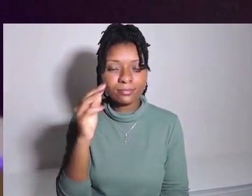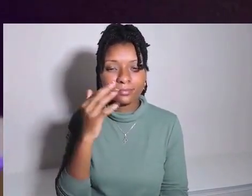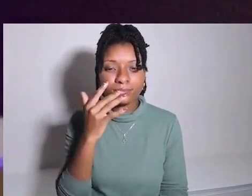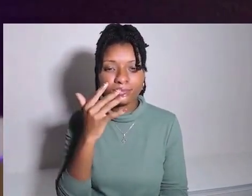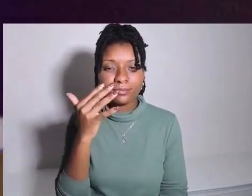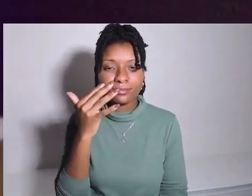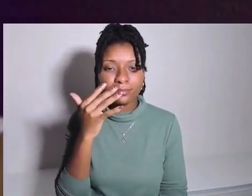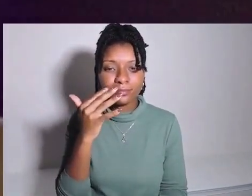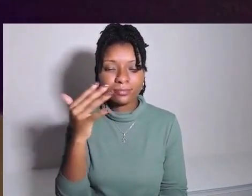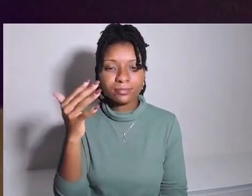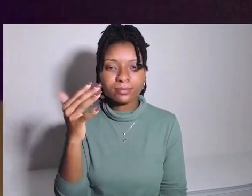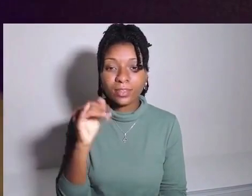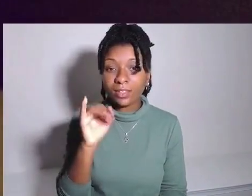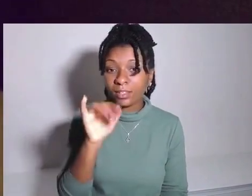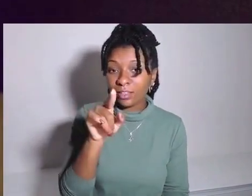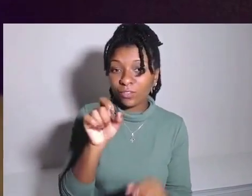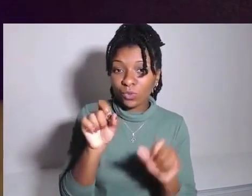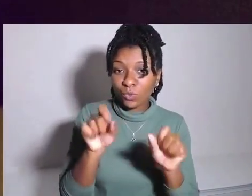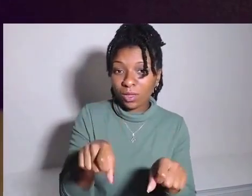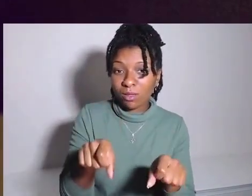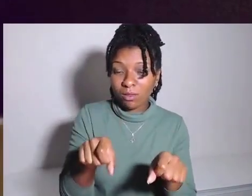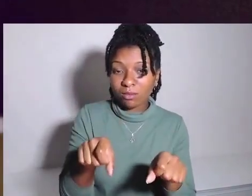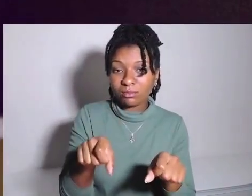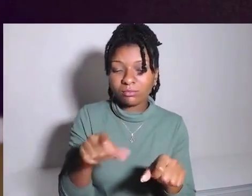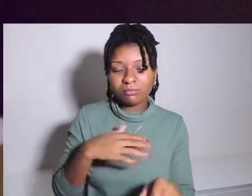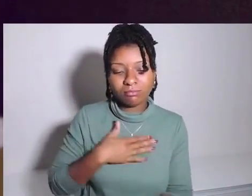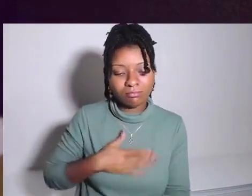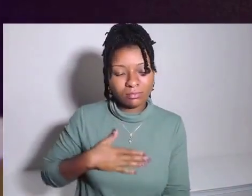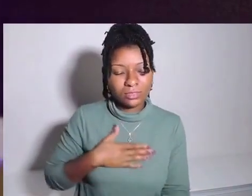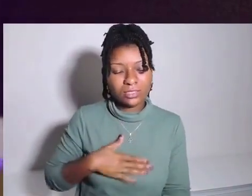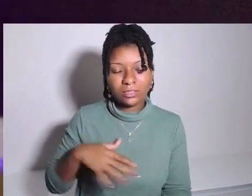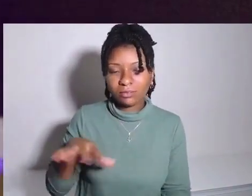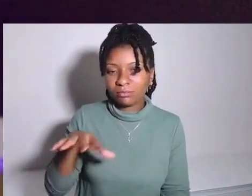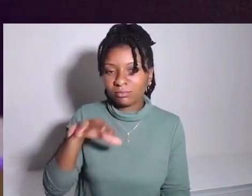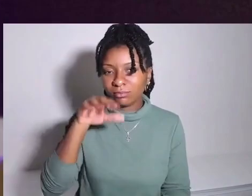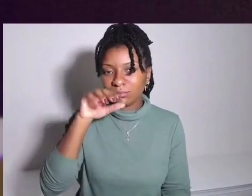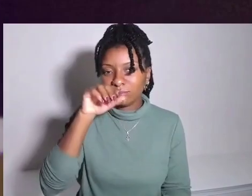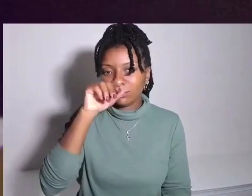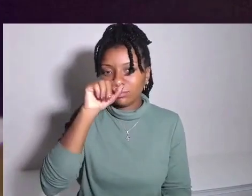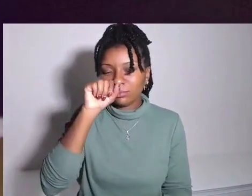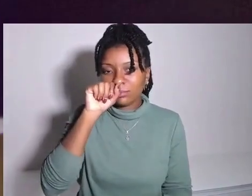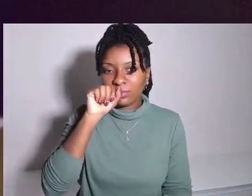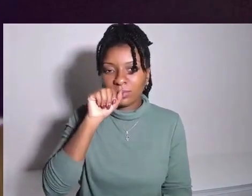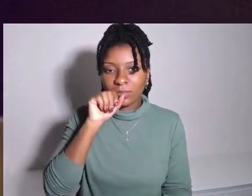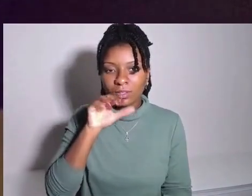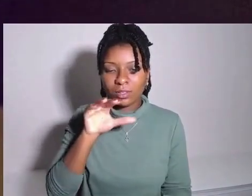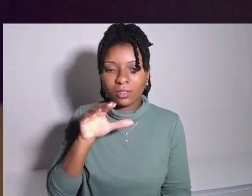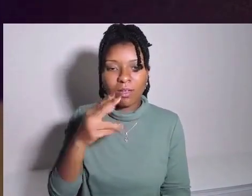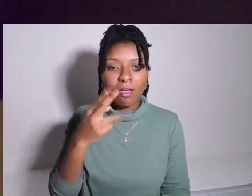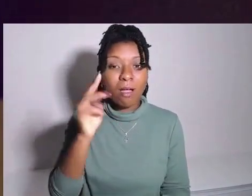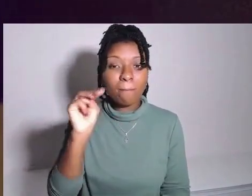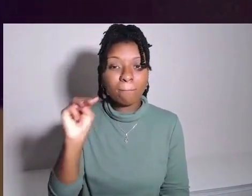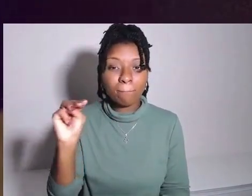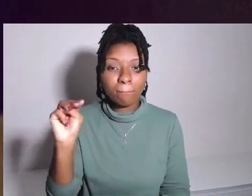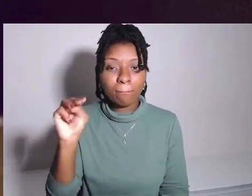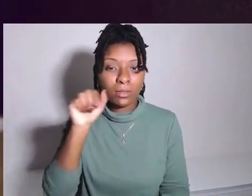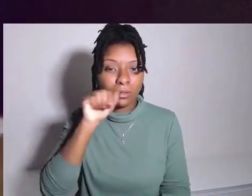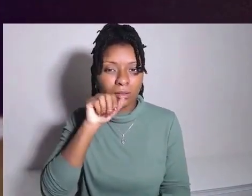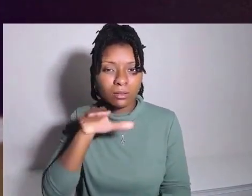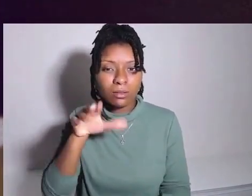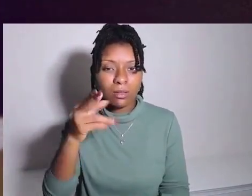If you are able, please inhale and exhale and bring a hum to your exhale,